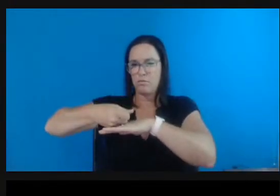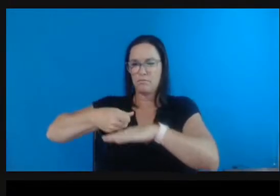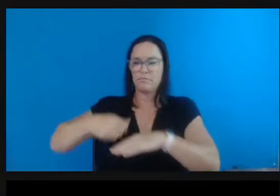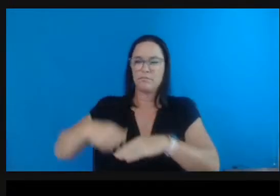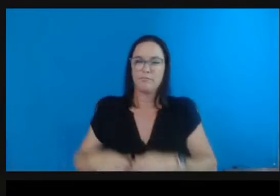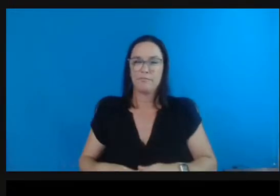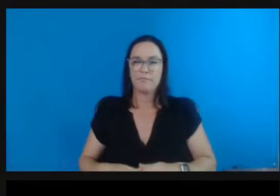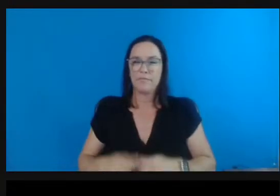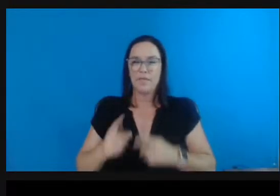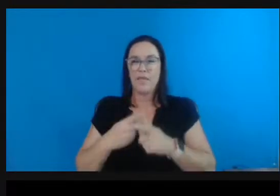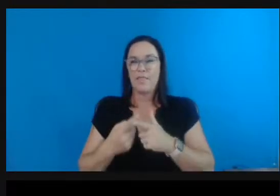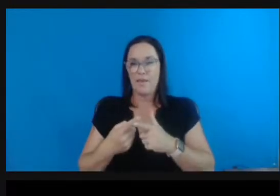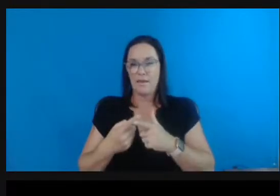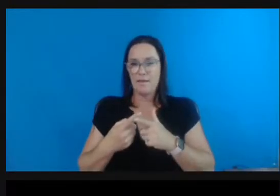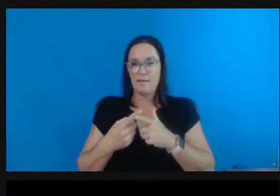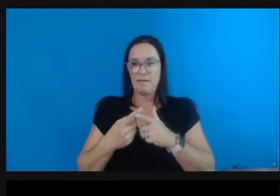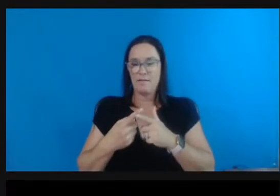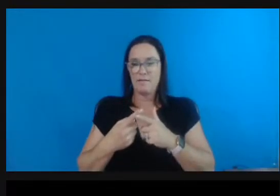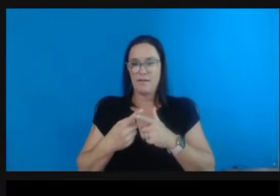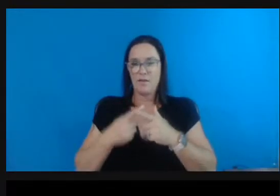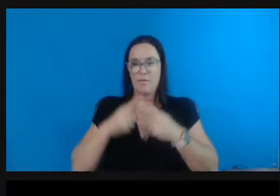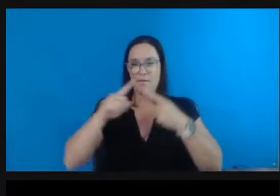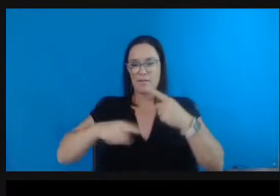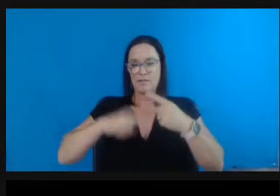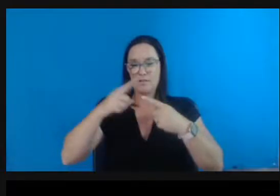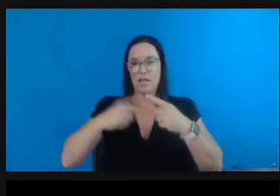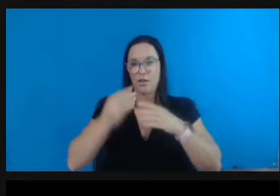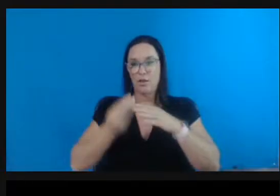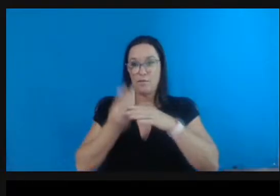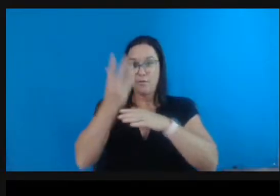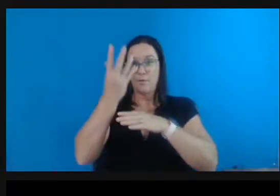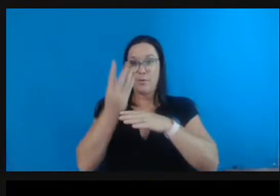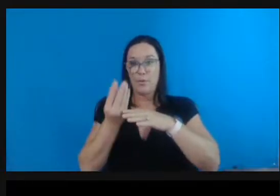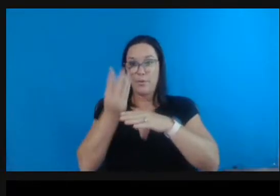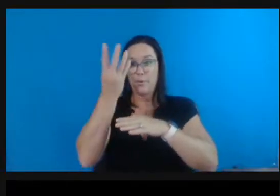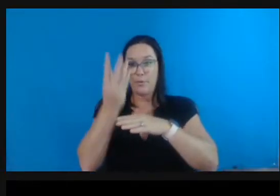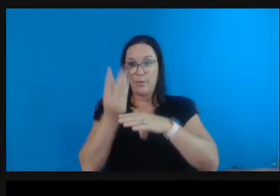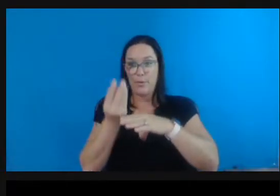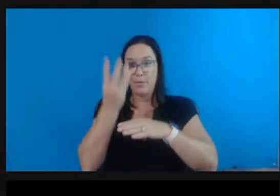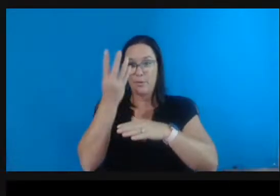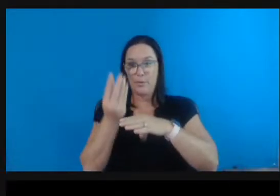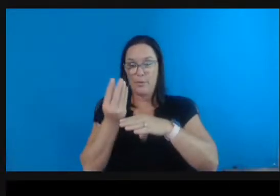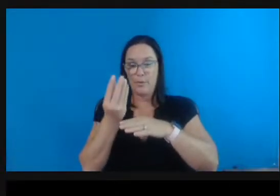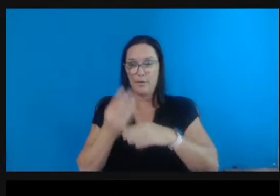our cycles of higher and lower fountains.